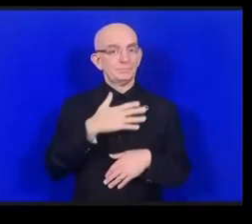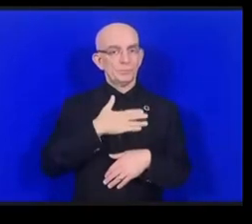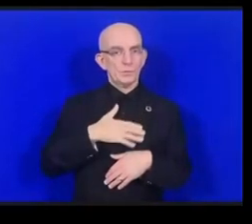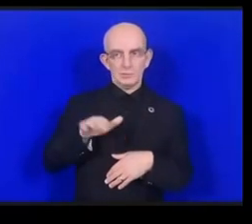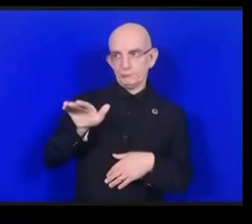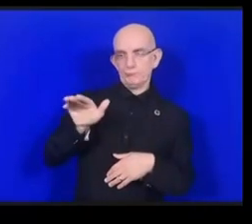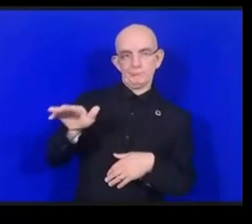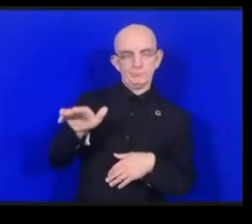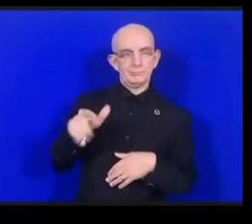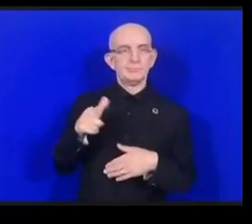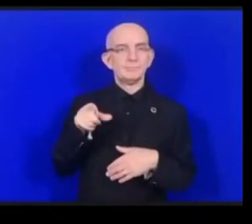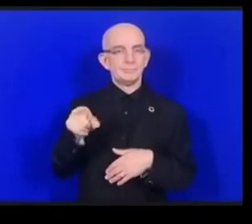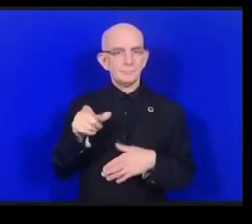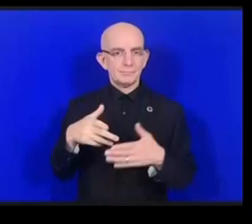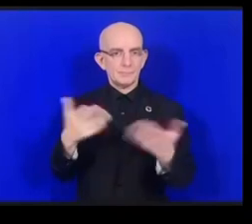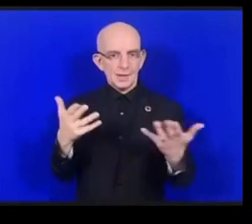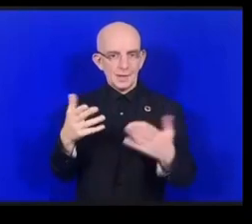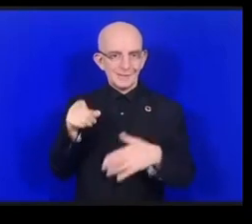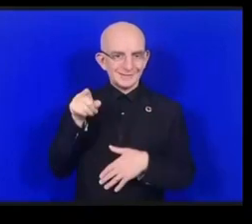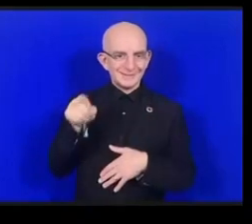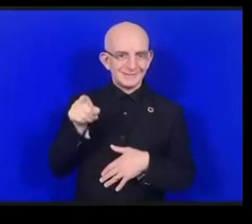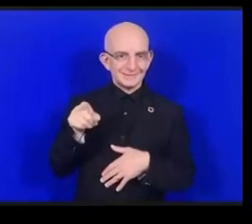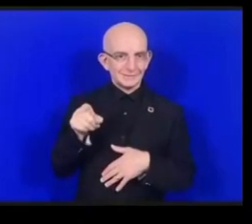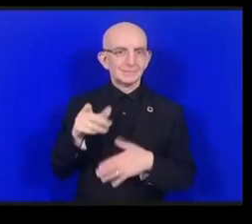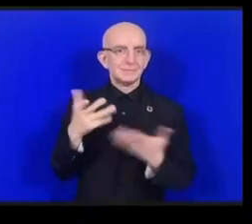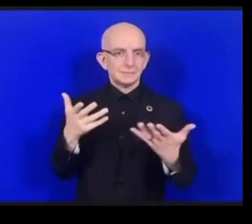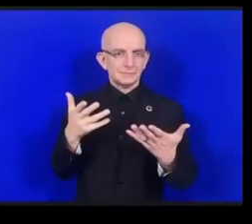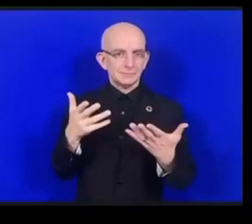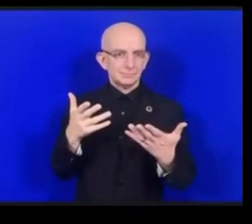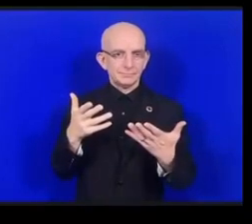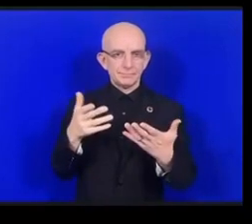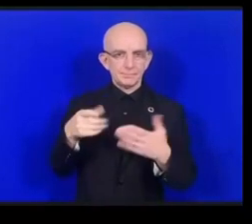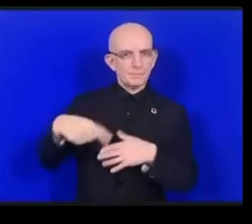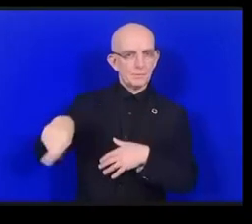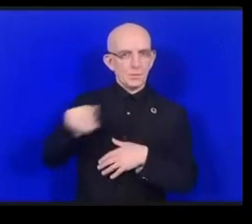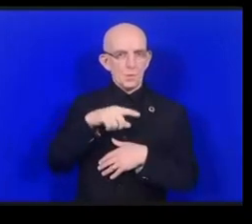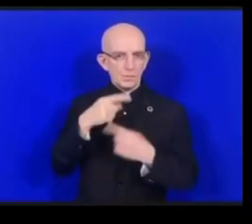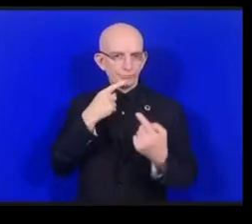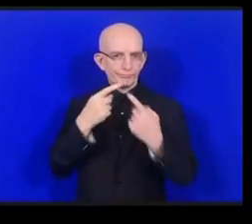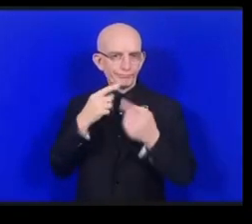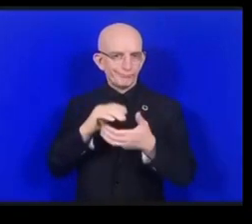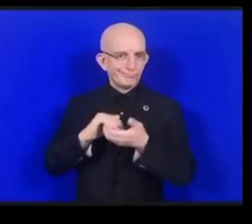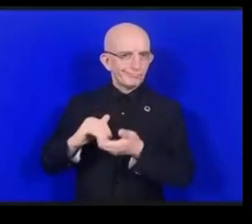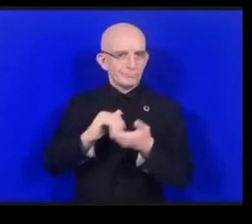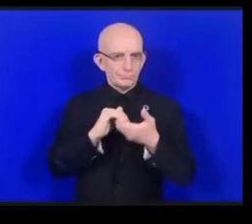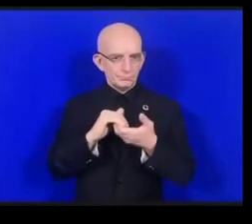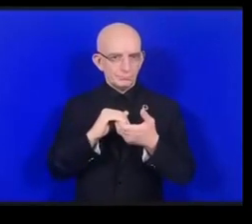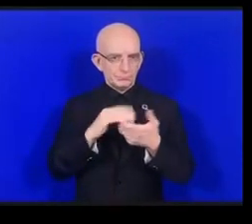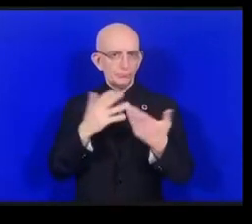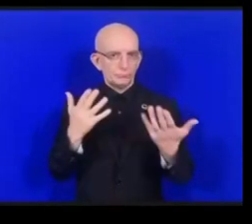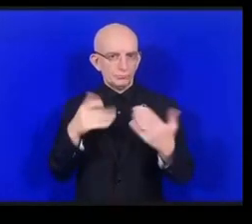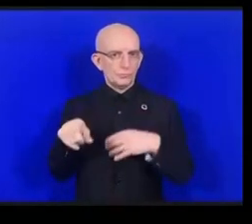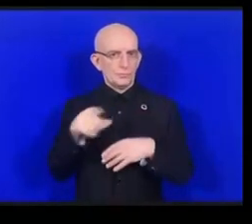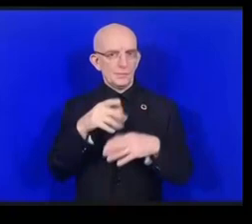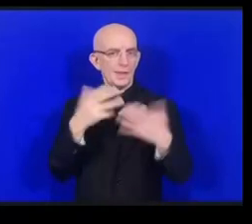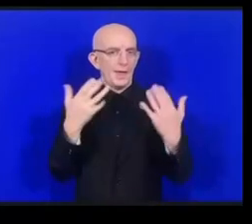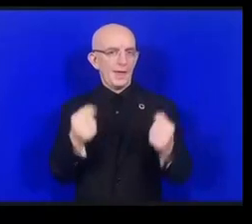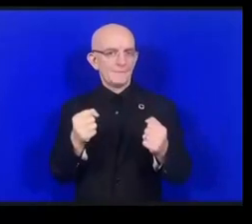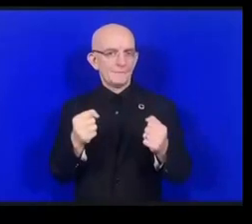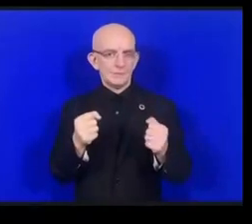90minut intervation from the microphone right there oh